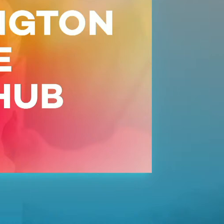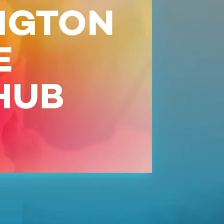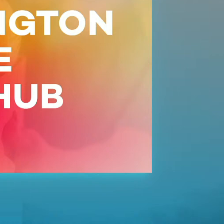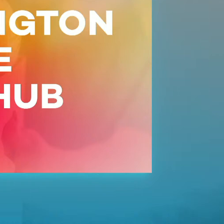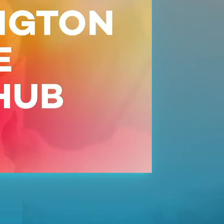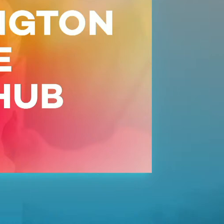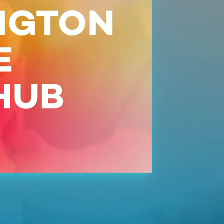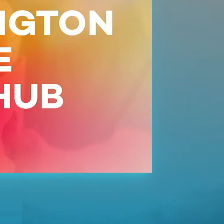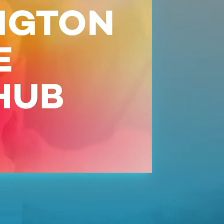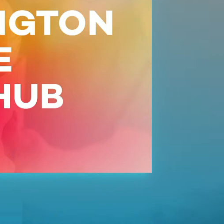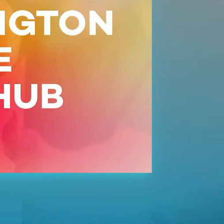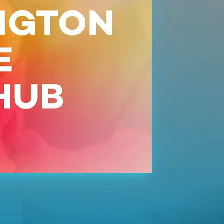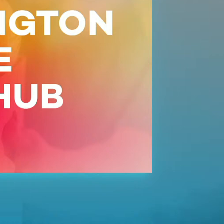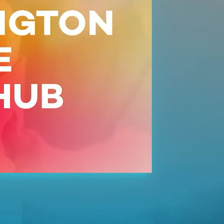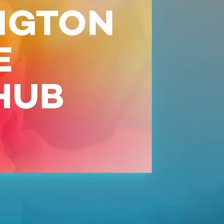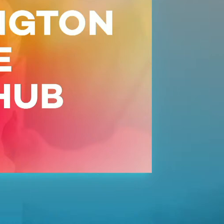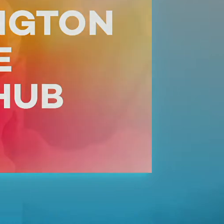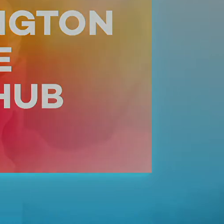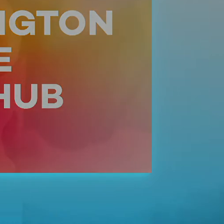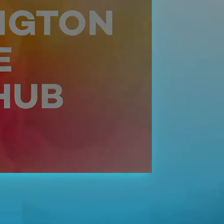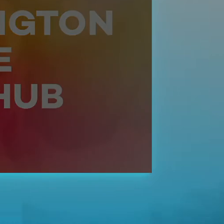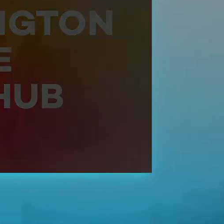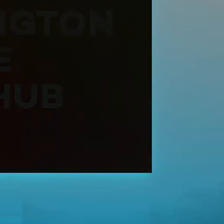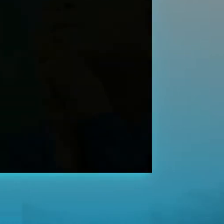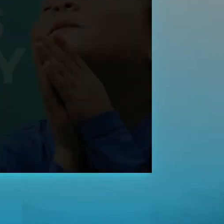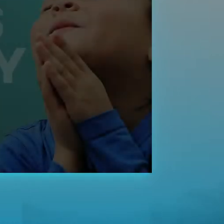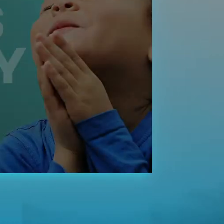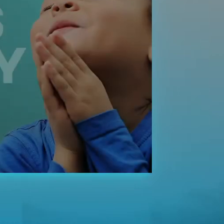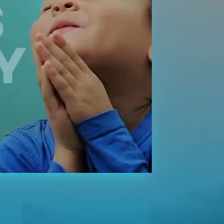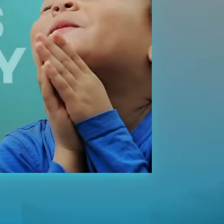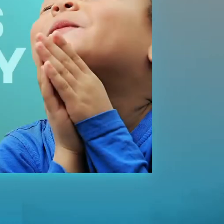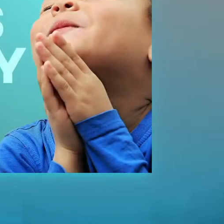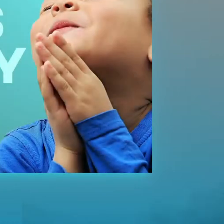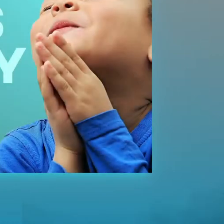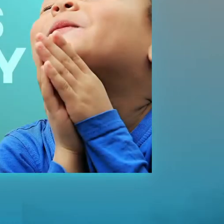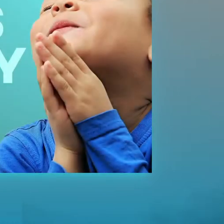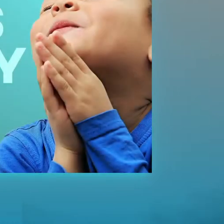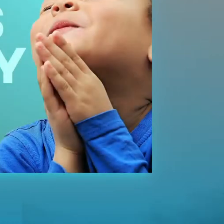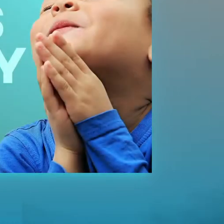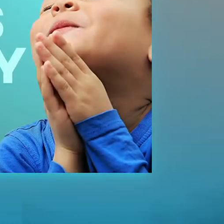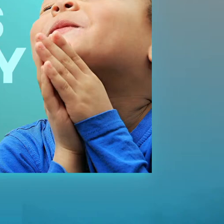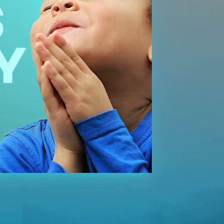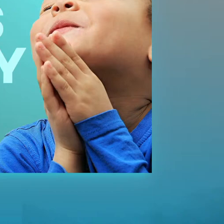heaven? And the lover of my soul. And the lover of my